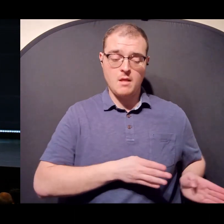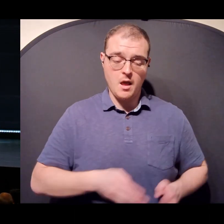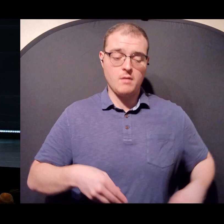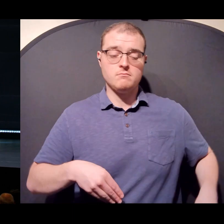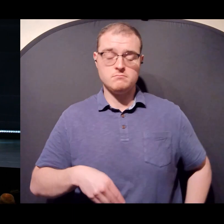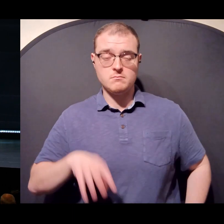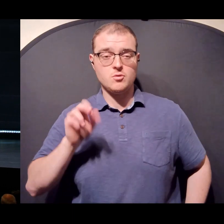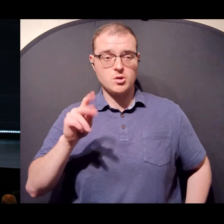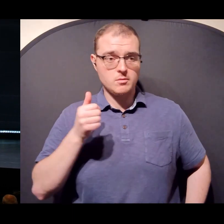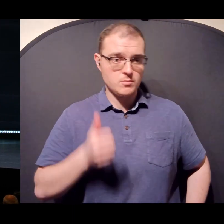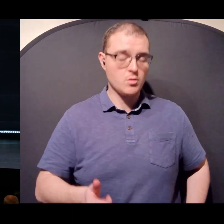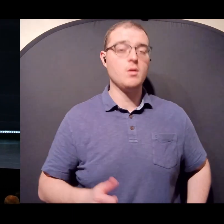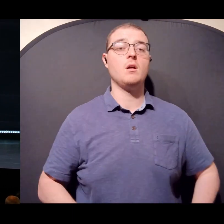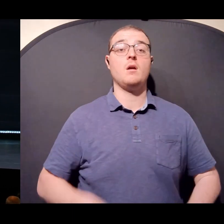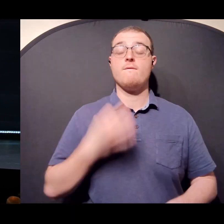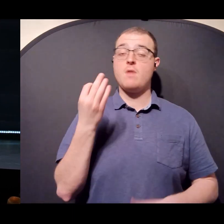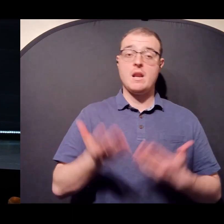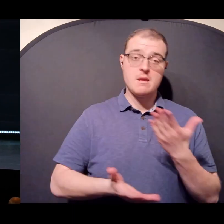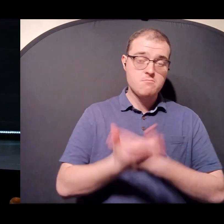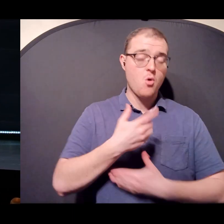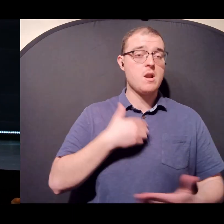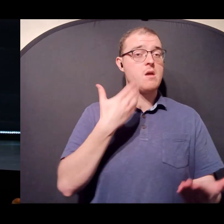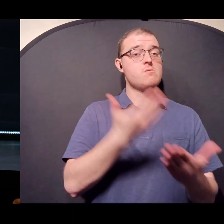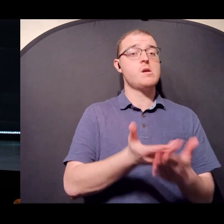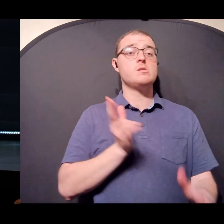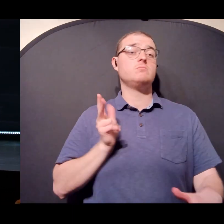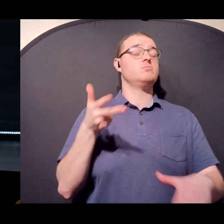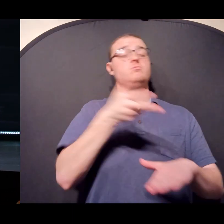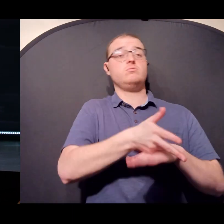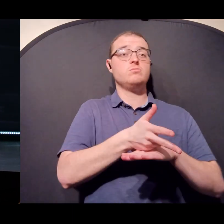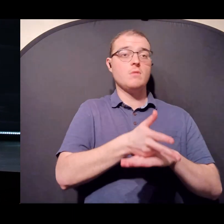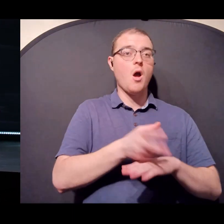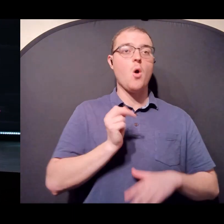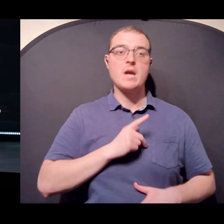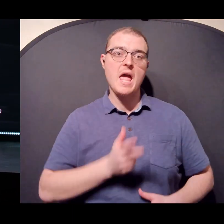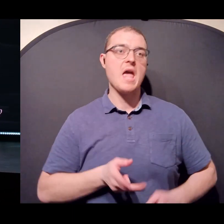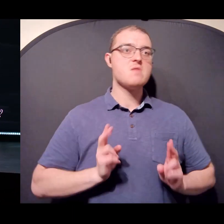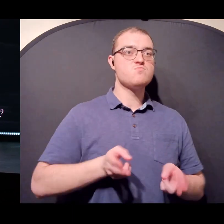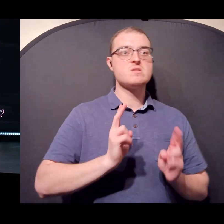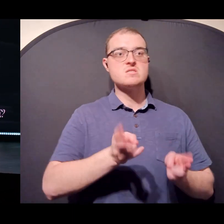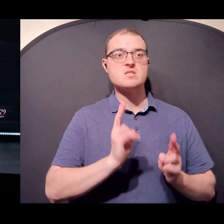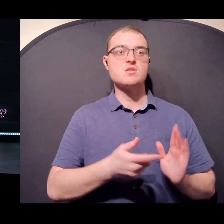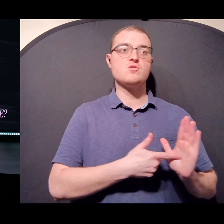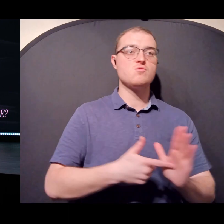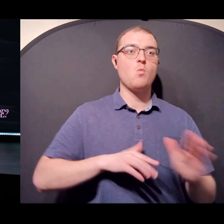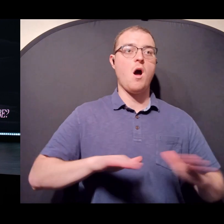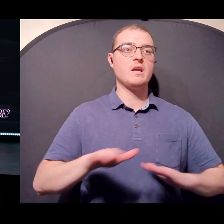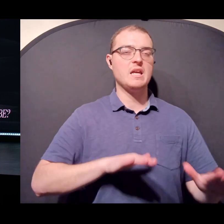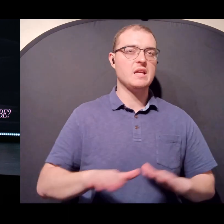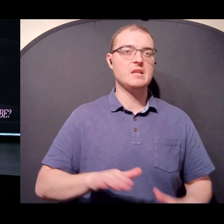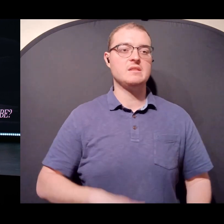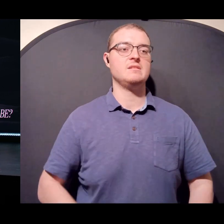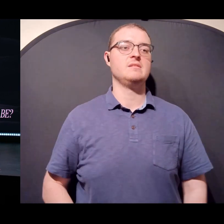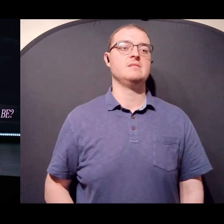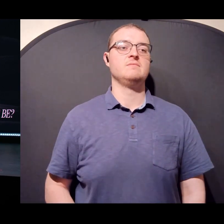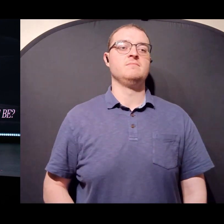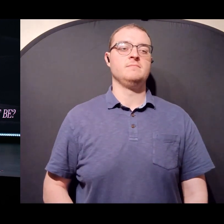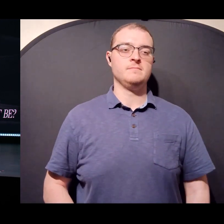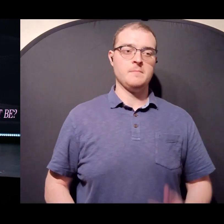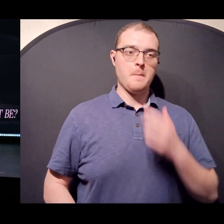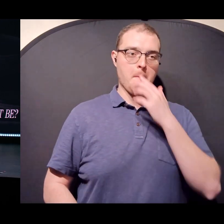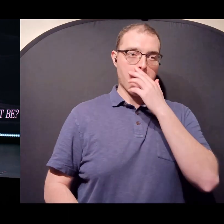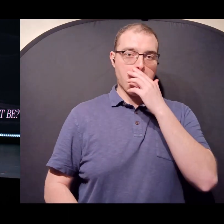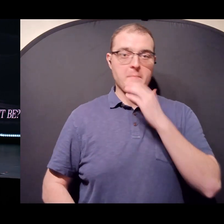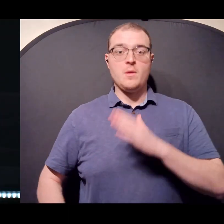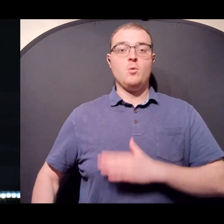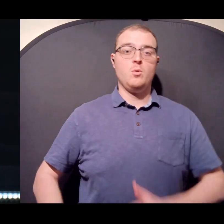into the donut shop. And I get there, and I got the urgency, expeditiously walking look. I don't even know that's